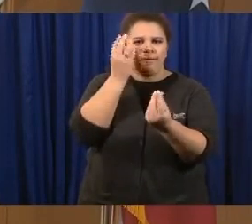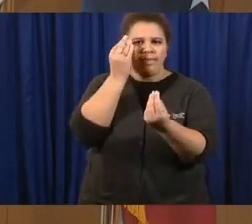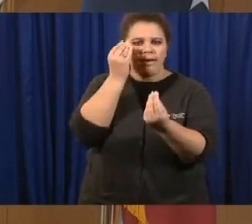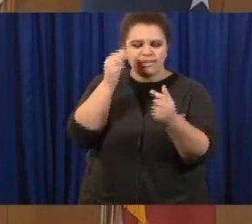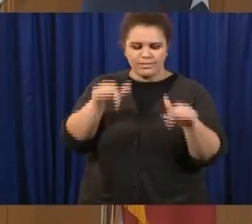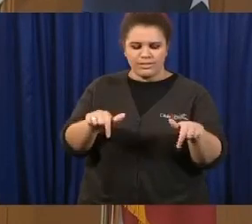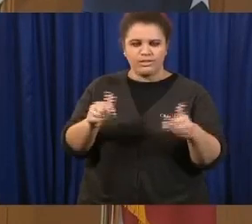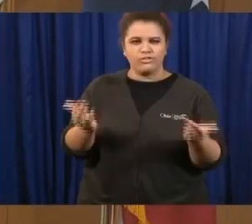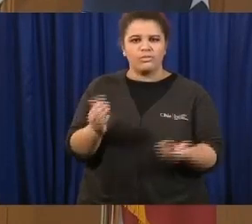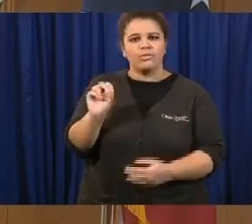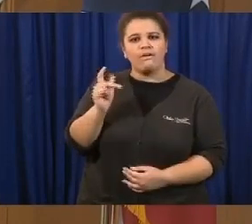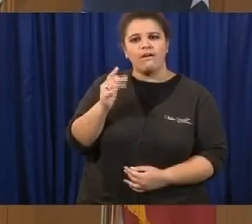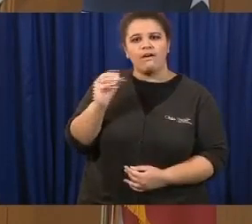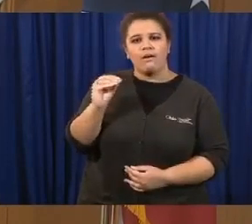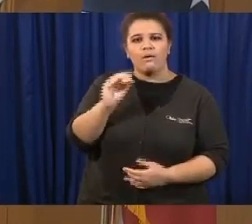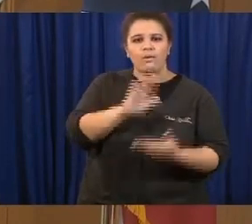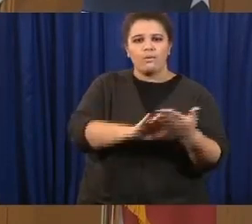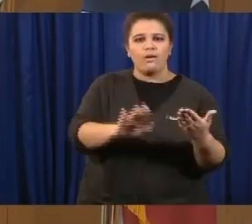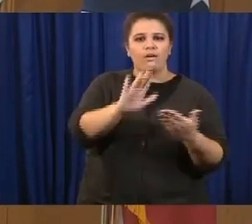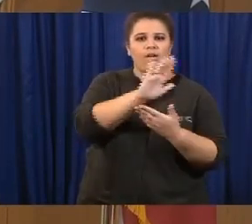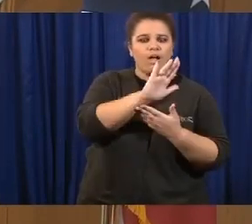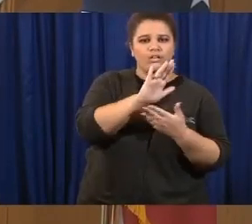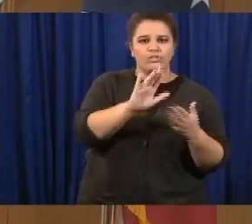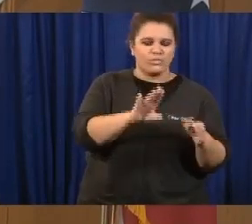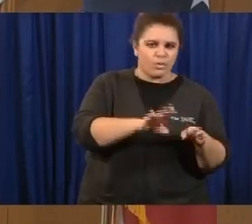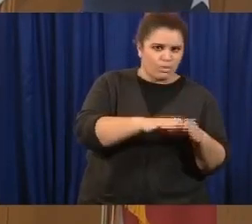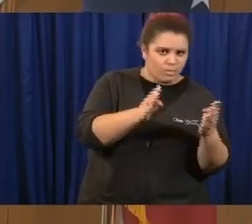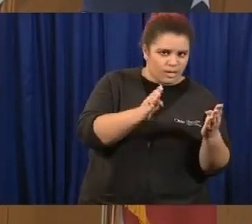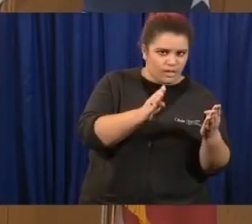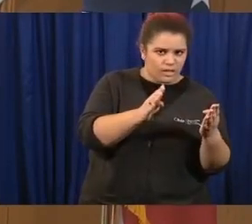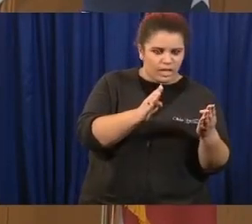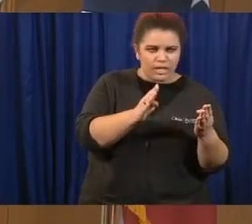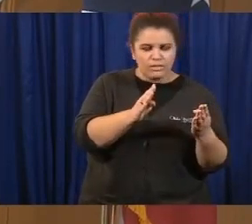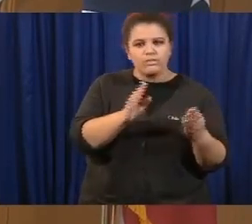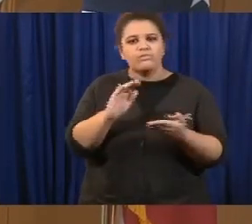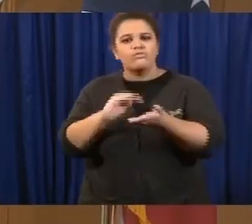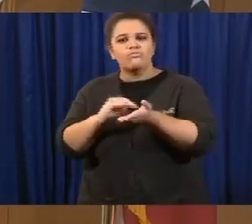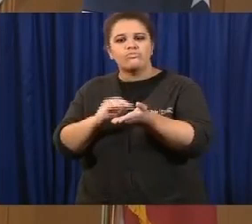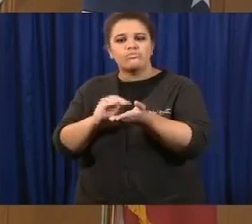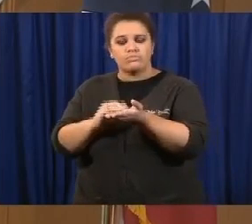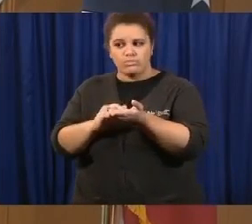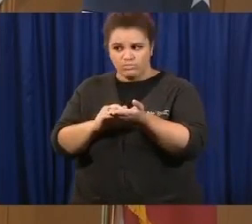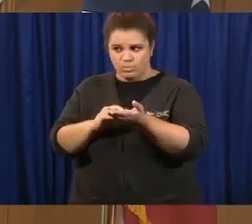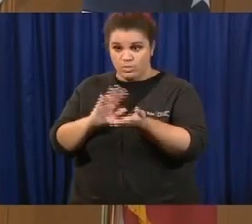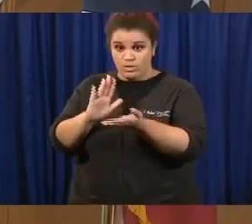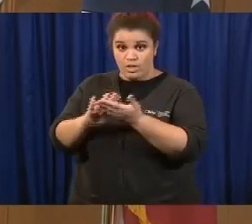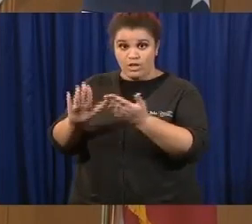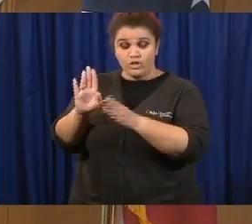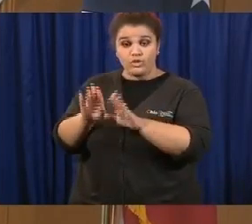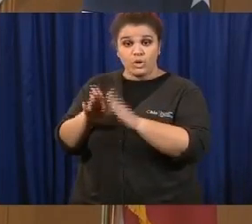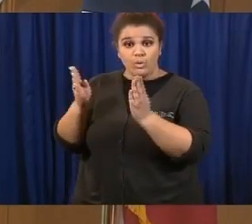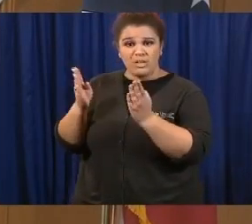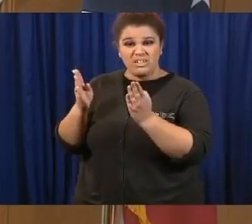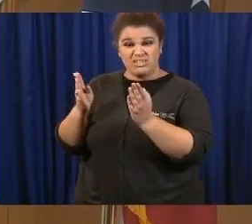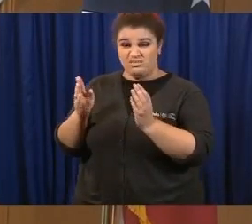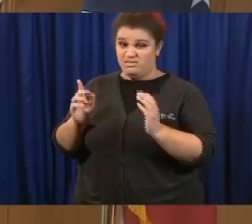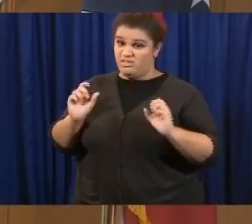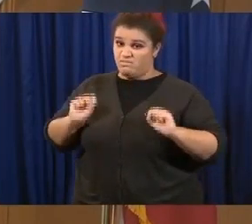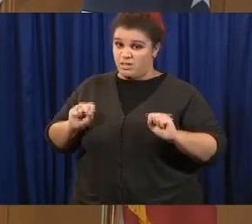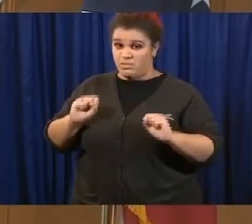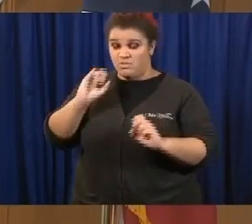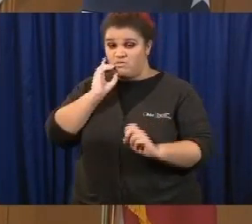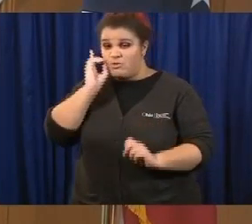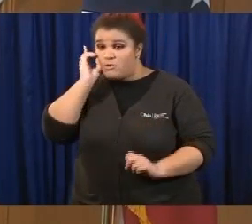state. And for Dr. Acton, how, if they do open, would college students be able to practice social distancing if they're in the dorms, cafeterias,